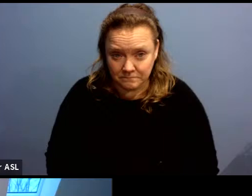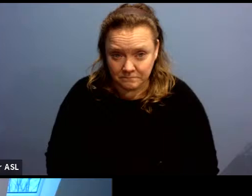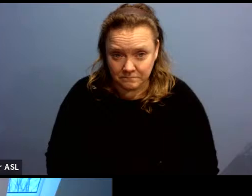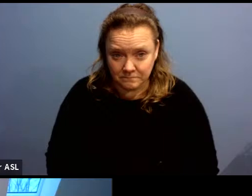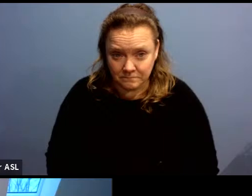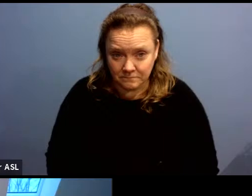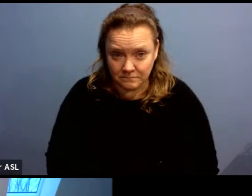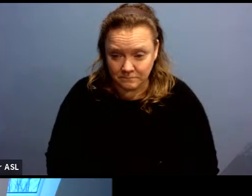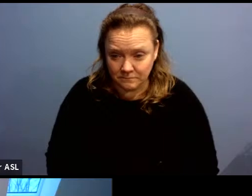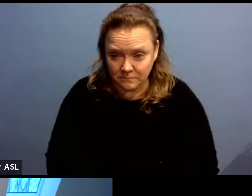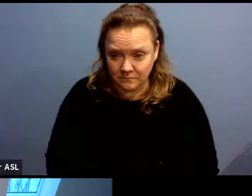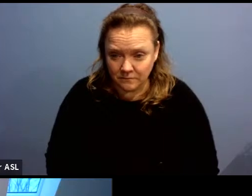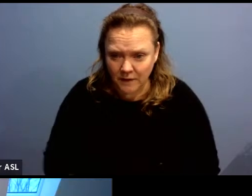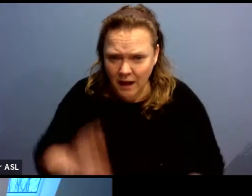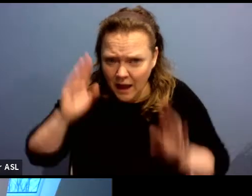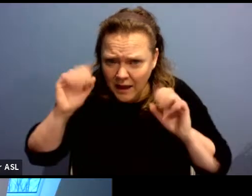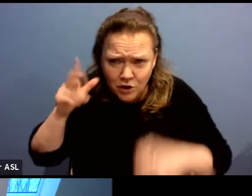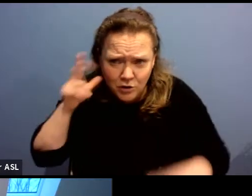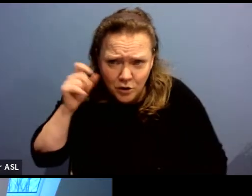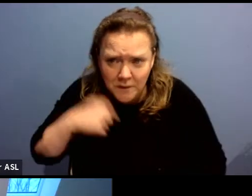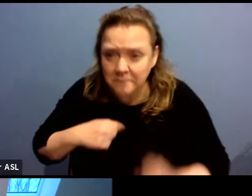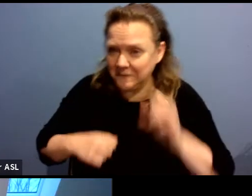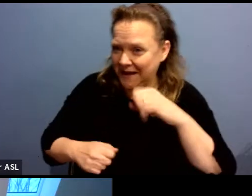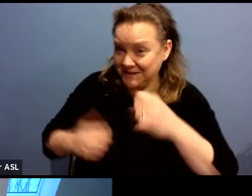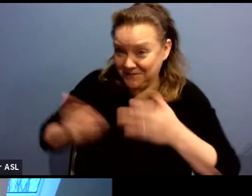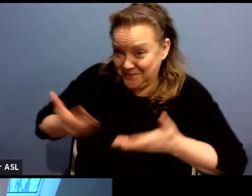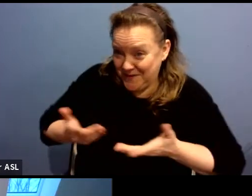Hello, can you hear me? Yes, we can. Welcome.